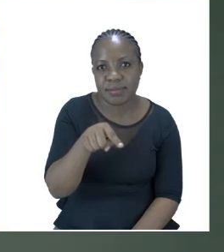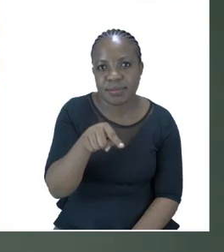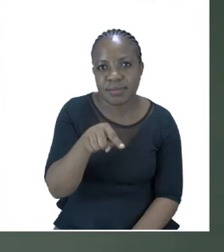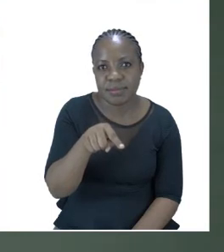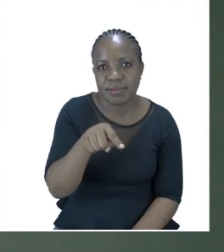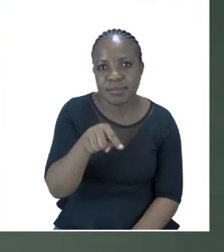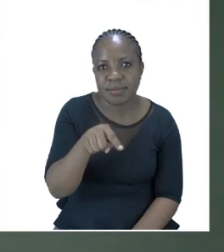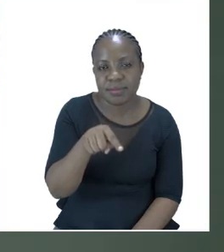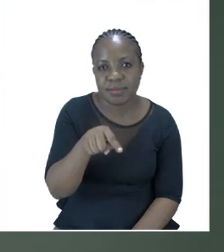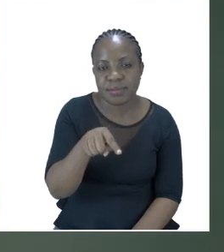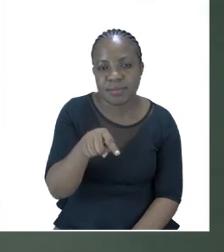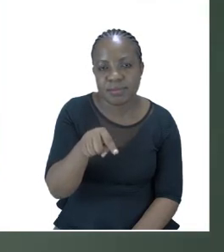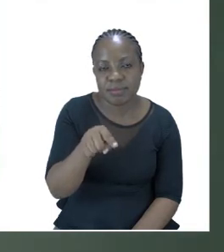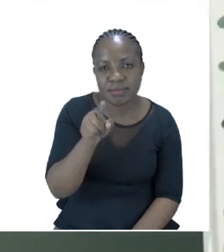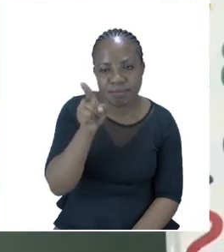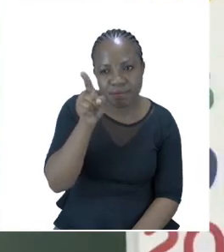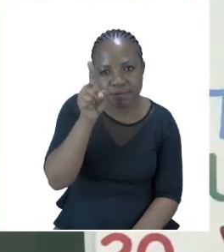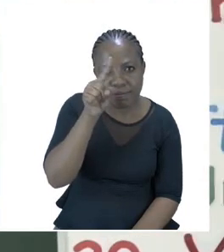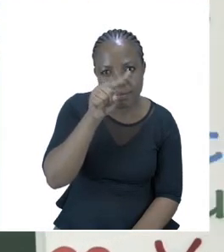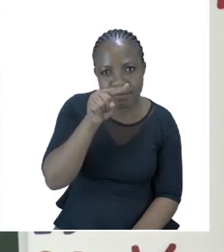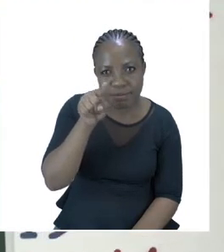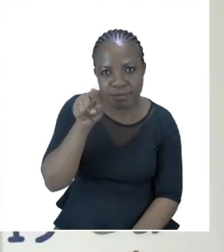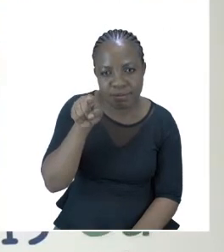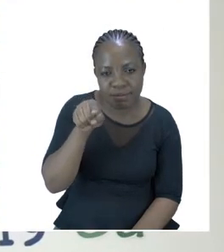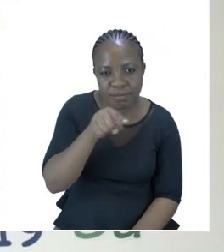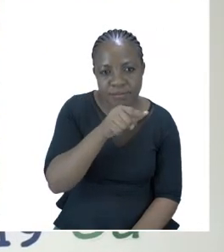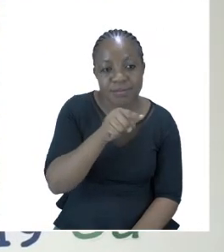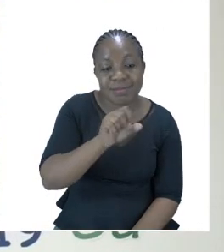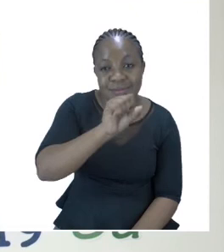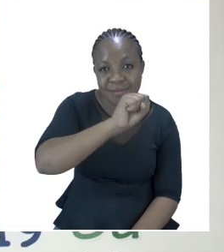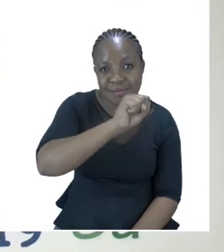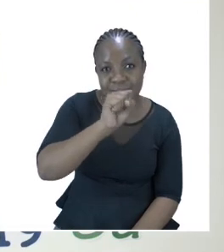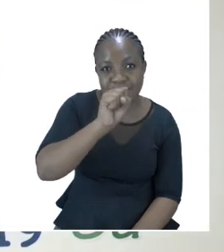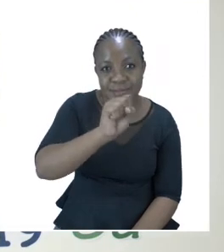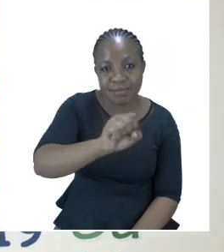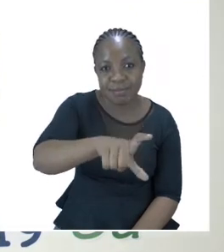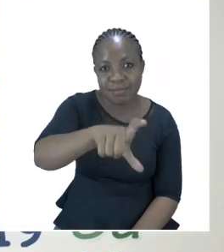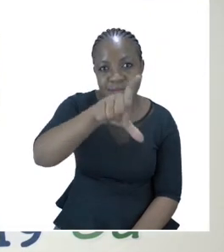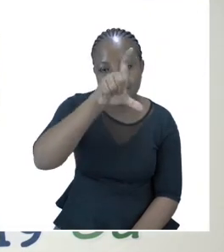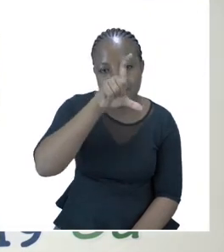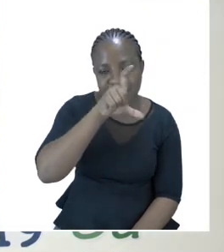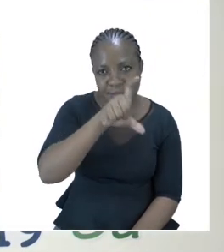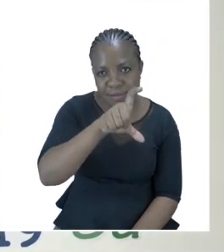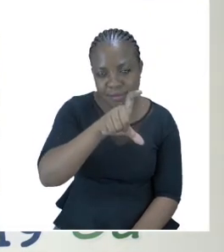our S. So our big S, we're starting at the top and we're